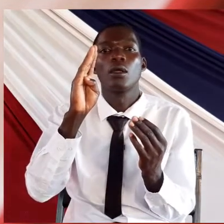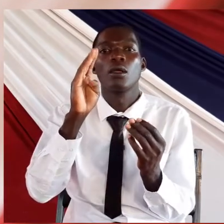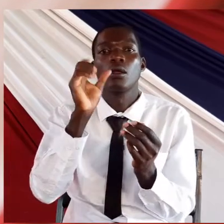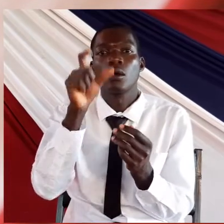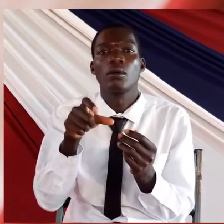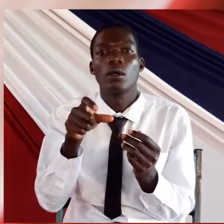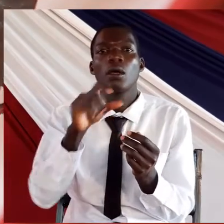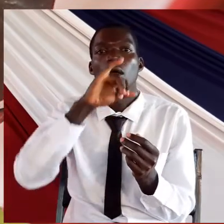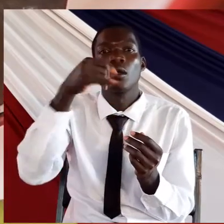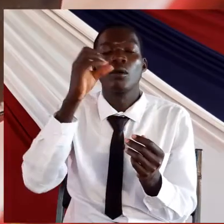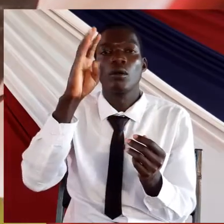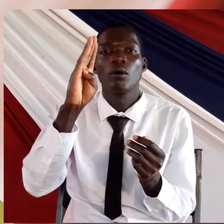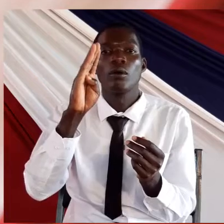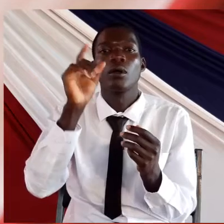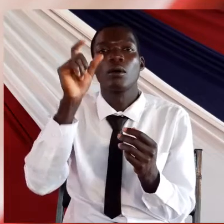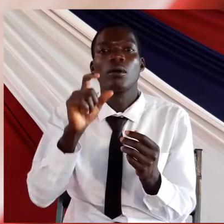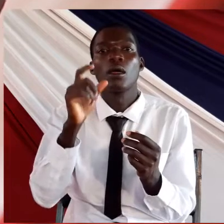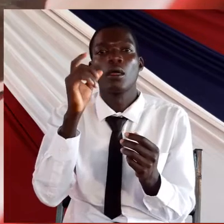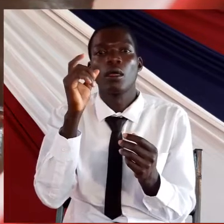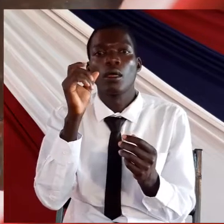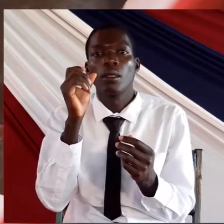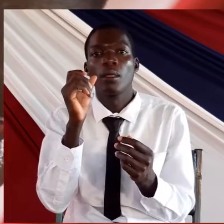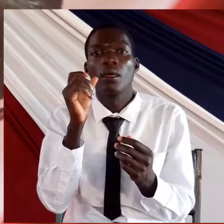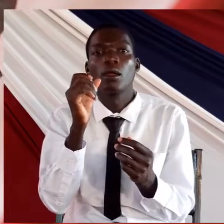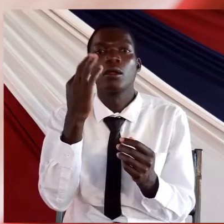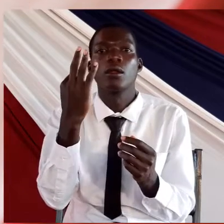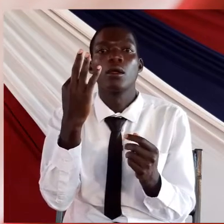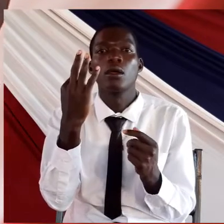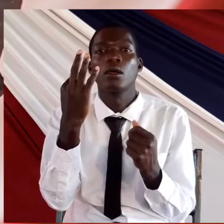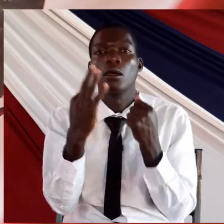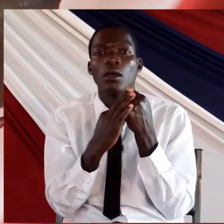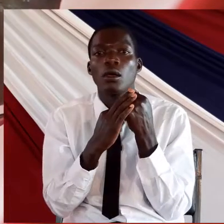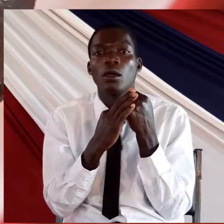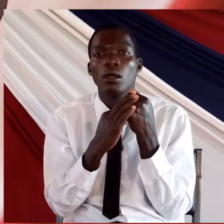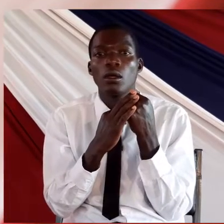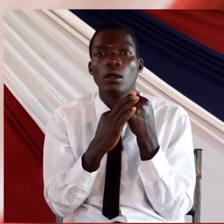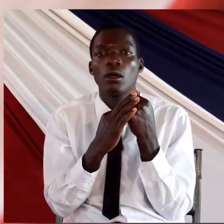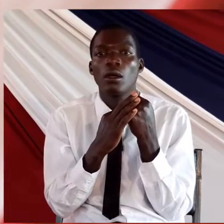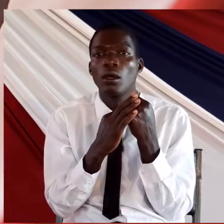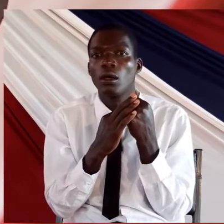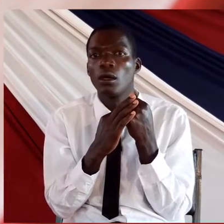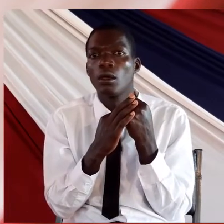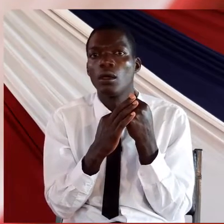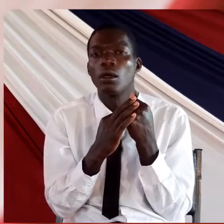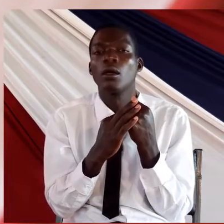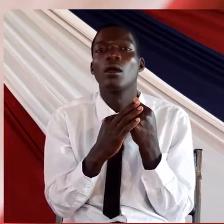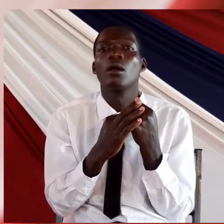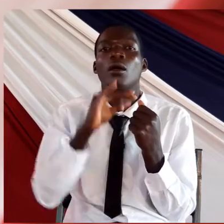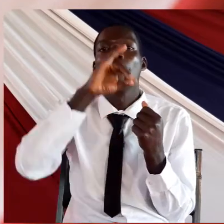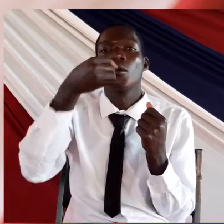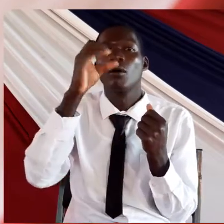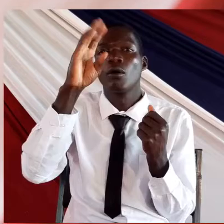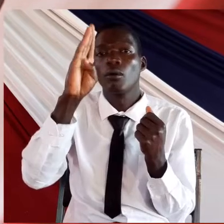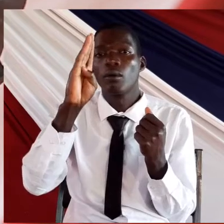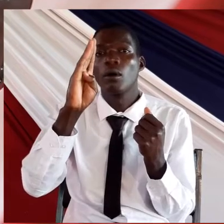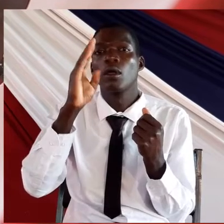the book of Job chapter 38. Job chapter 38 from verse